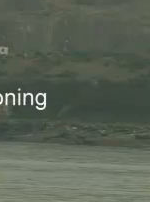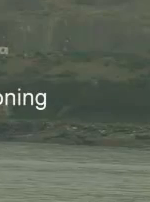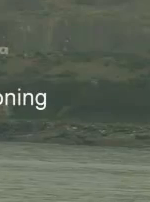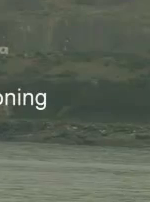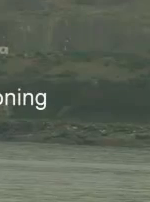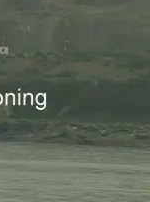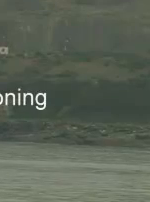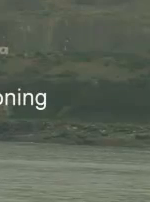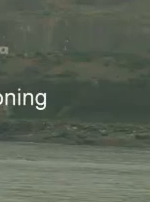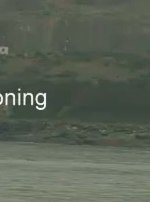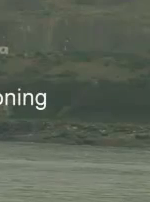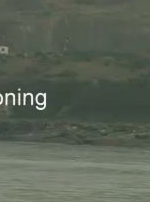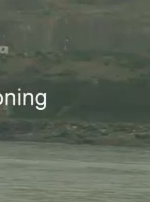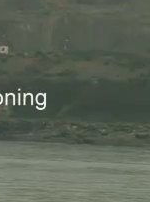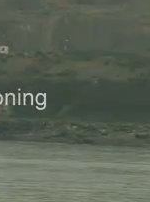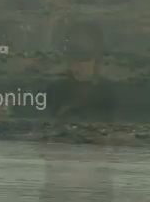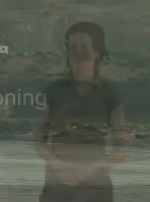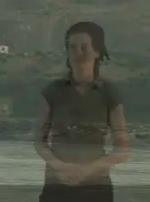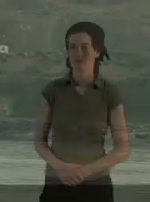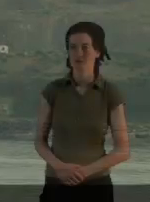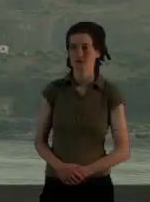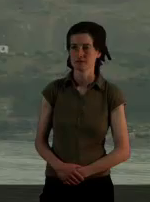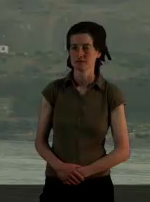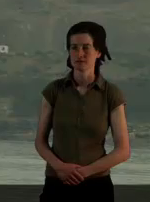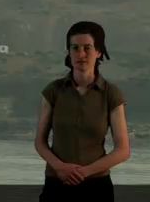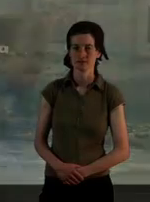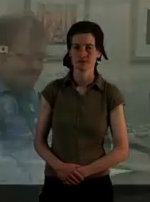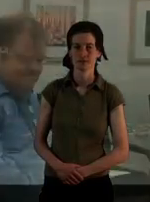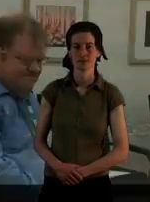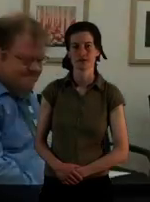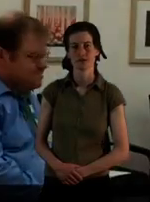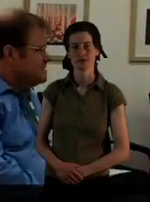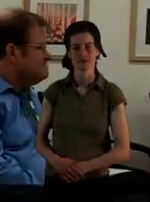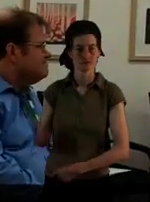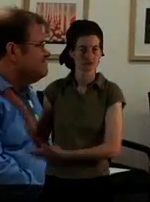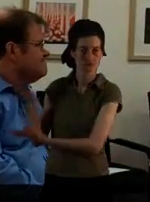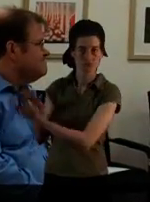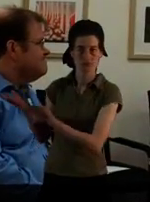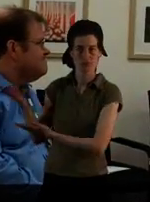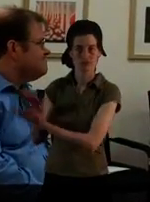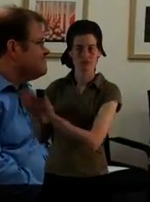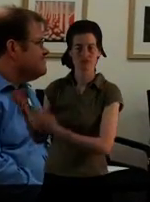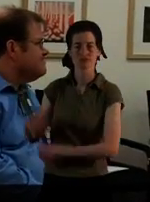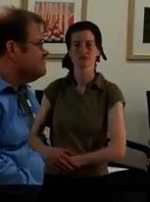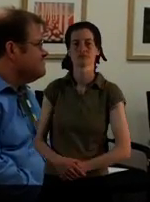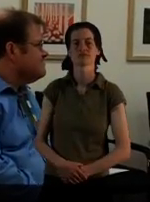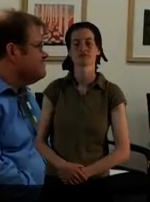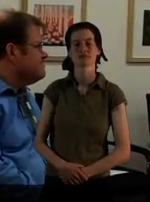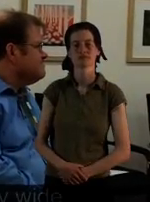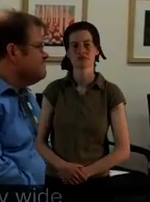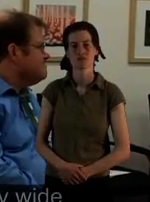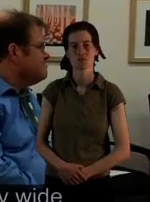Money, funding, tendering and commissioning. So there's lots of different ways to answer this question, depending on who you are as